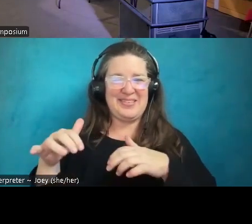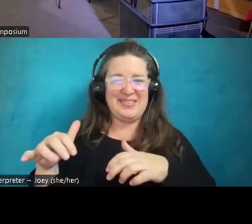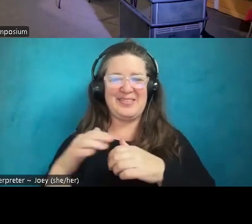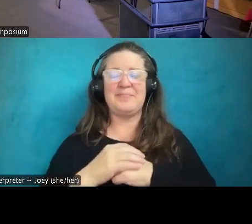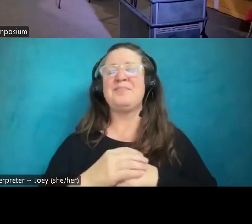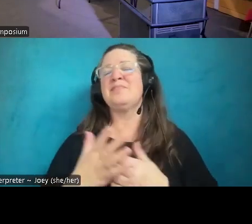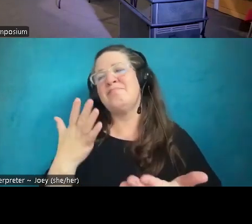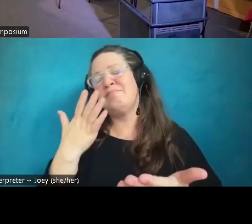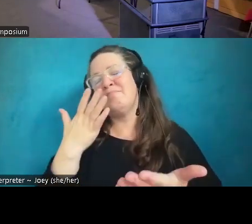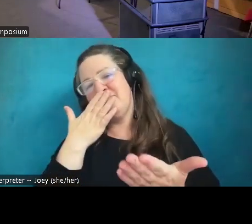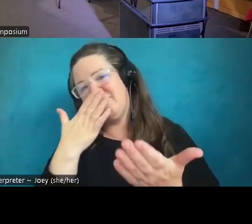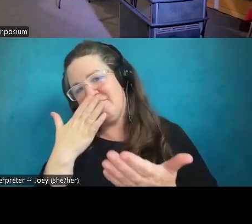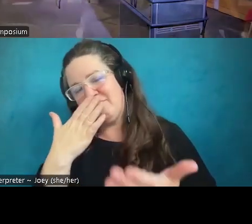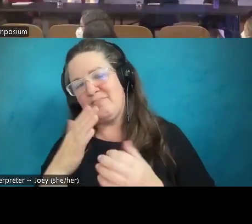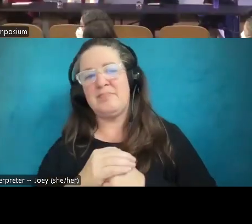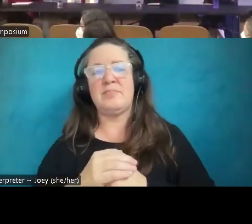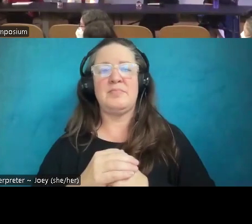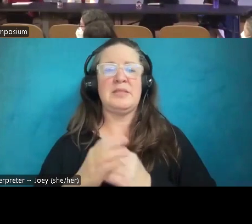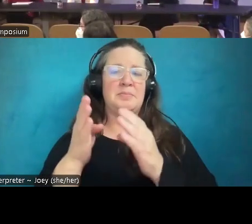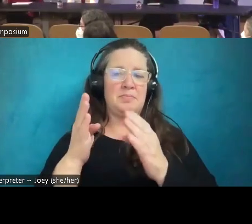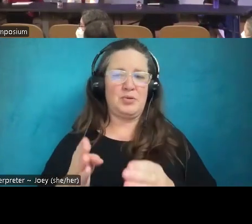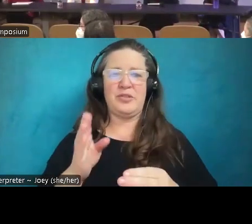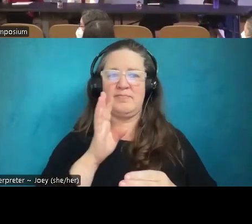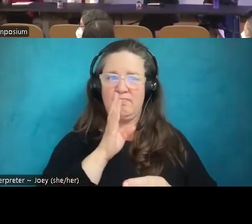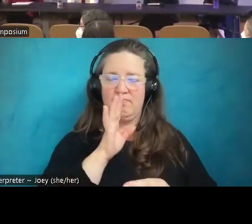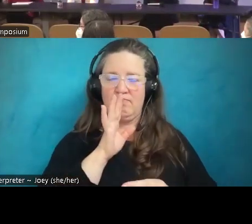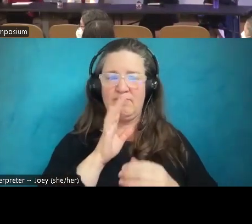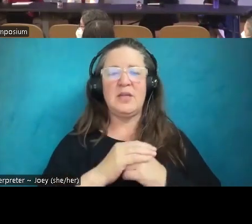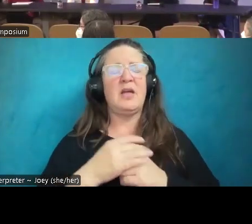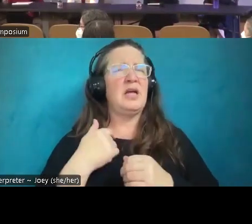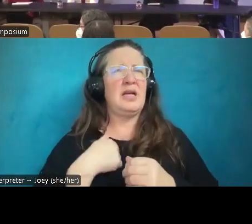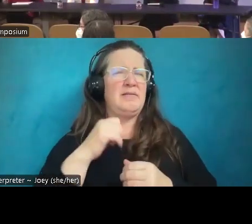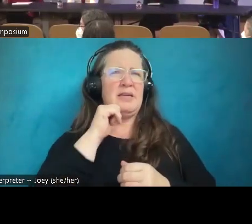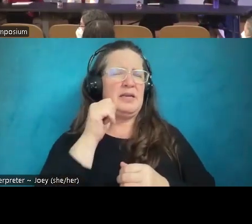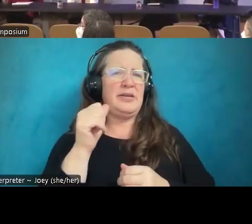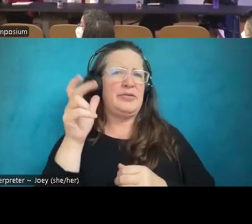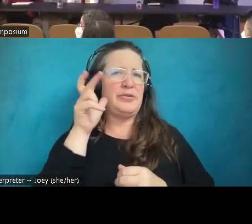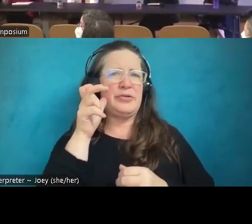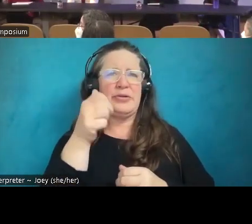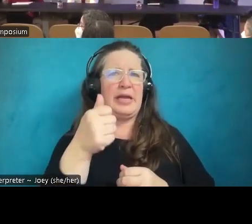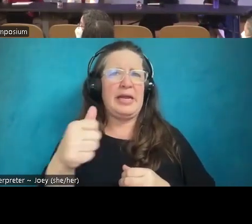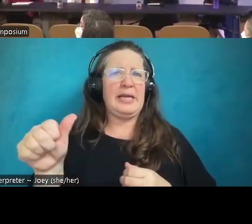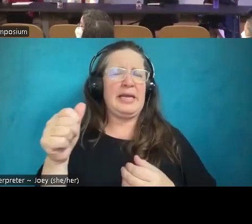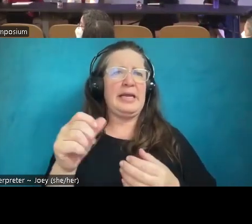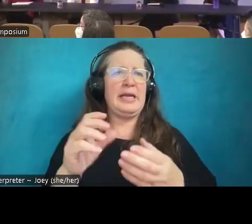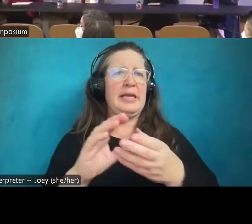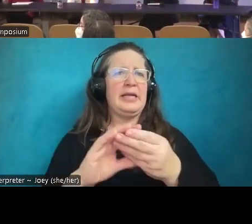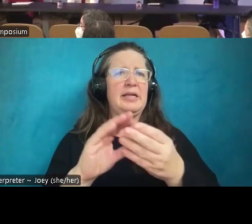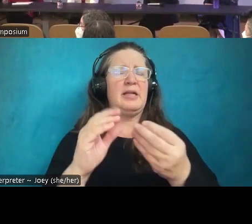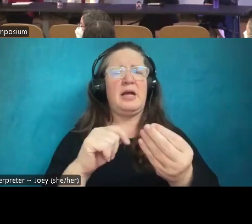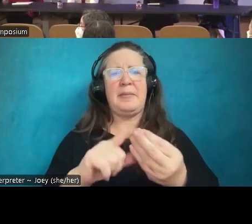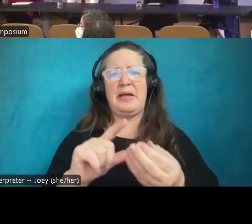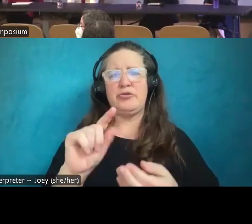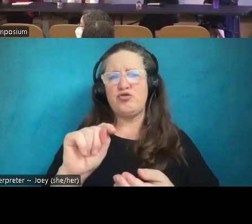Thank you. I haven't heard anybody talk about any treatments or medications to help strengthen immune